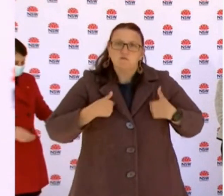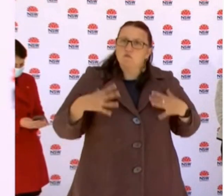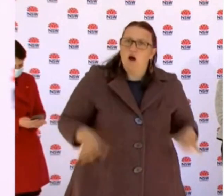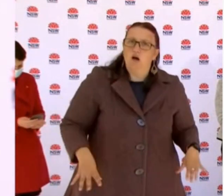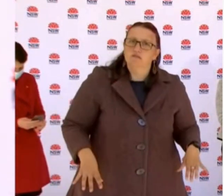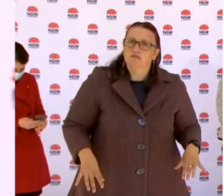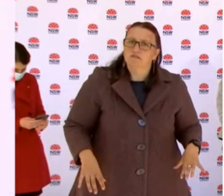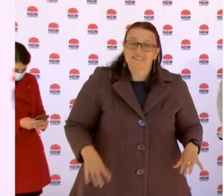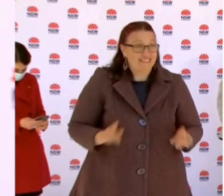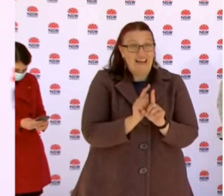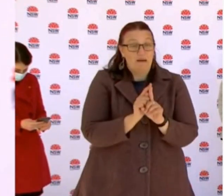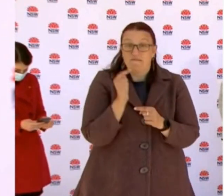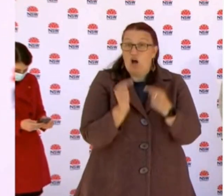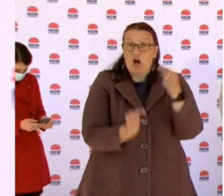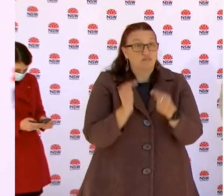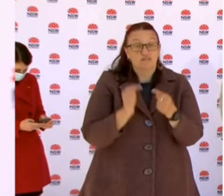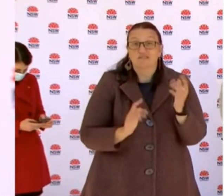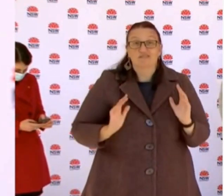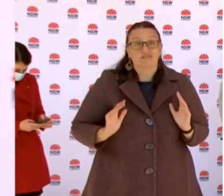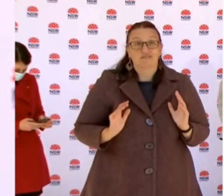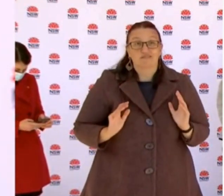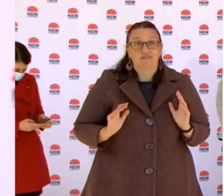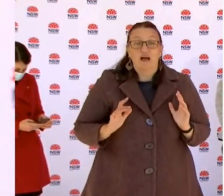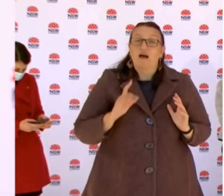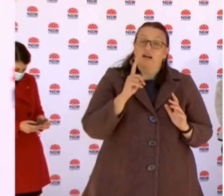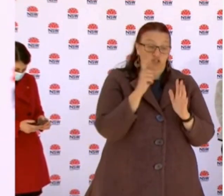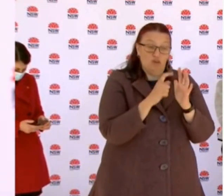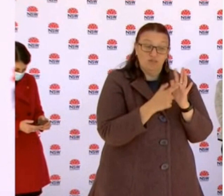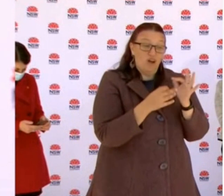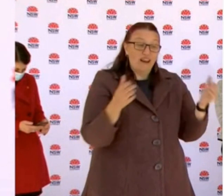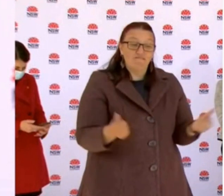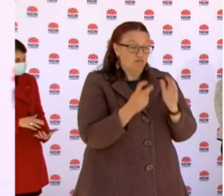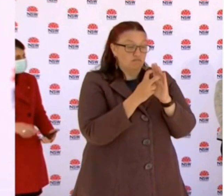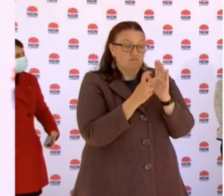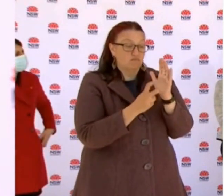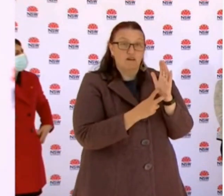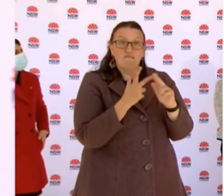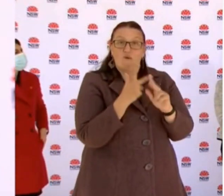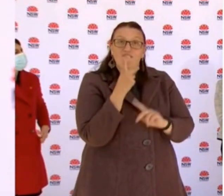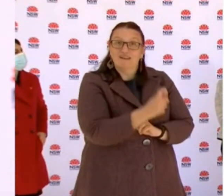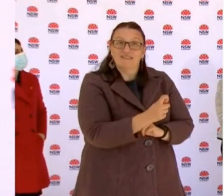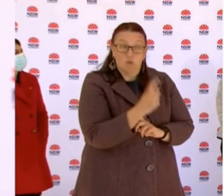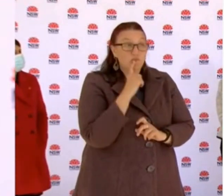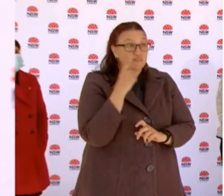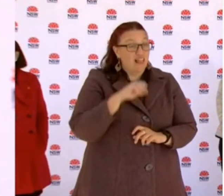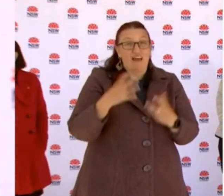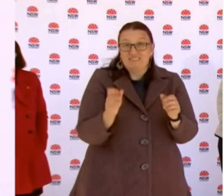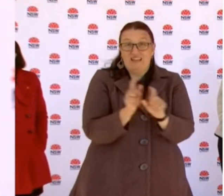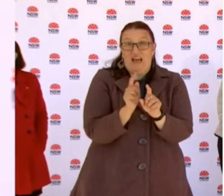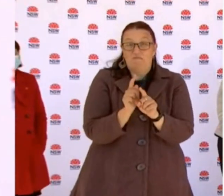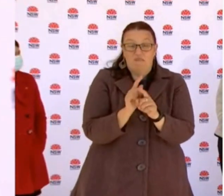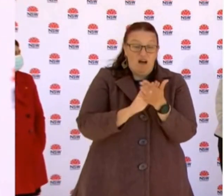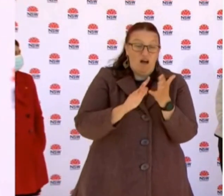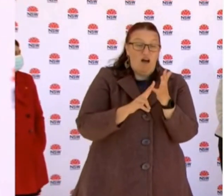to provide that vaccine into arms, we will continue to have effectively the Hunger Games going on here in New South Wales. So I